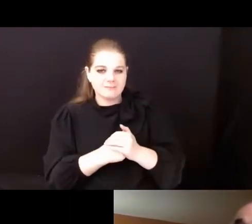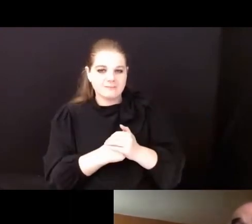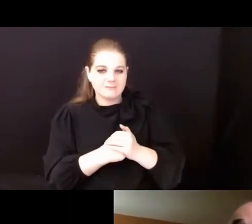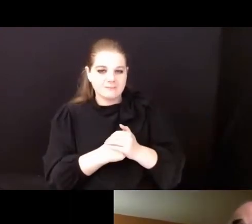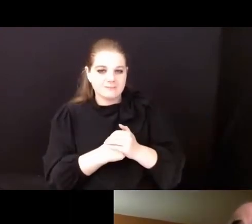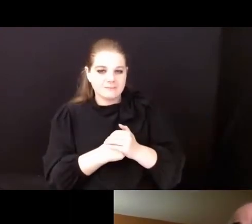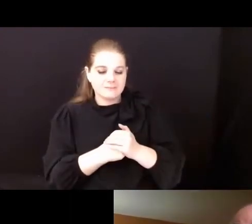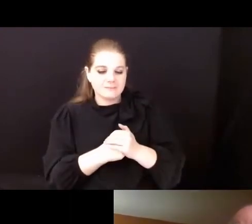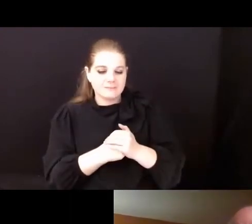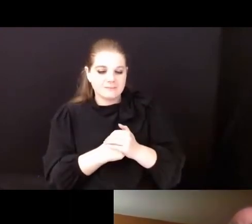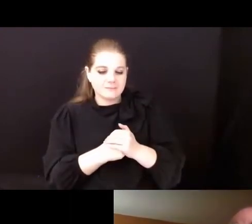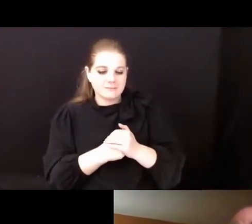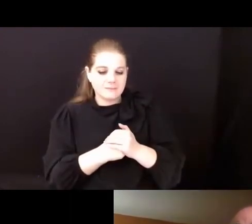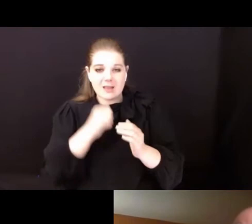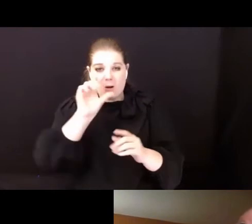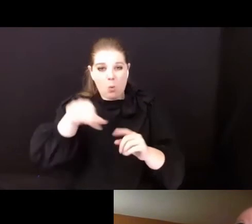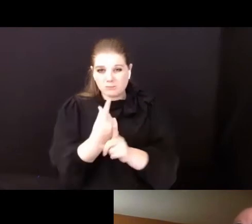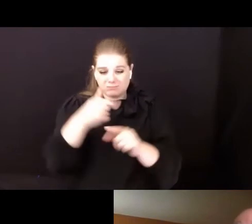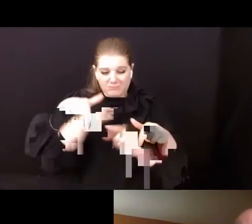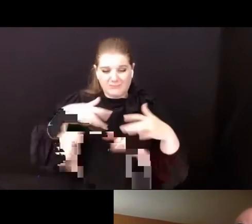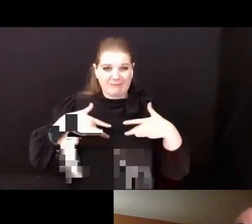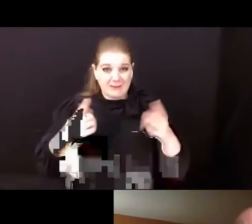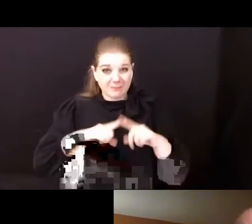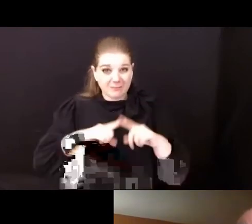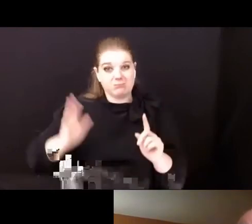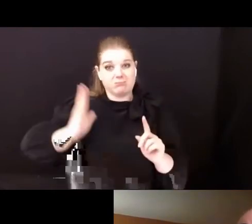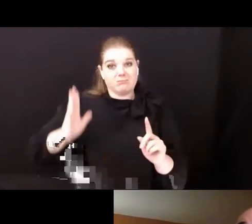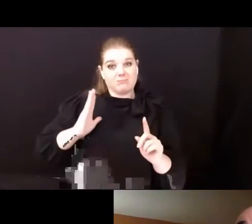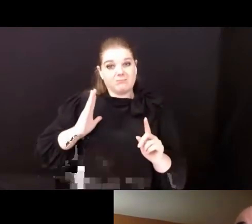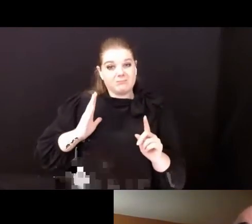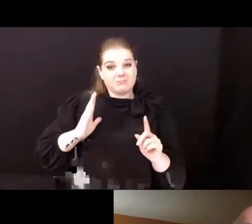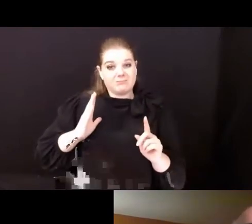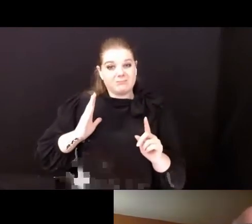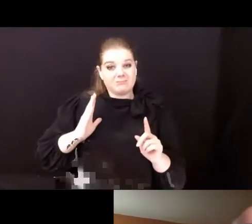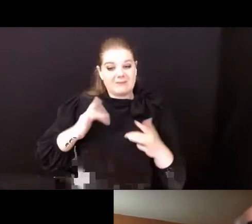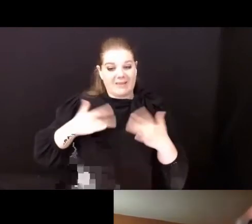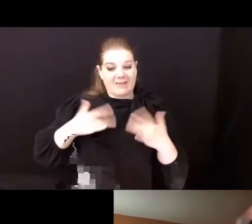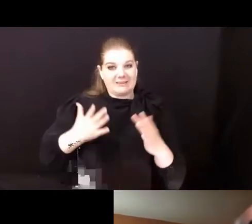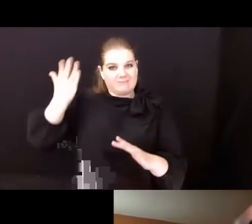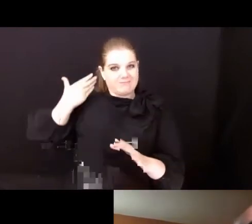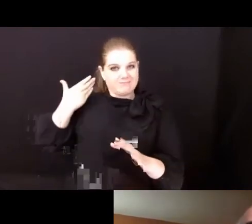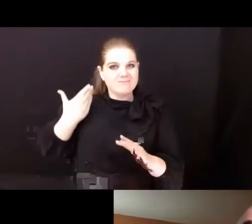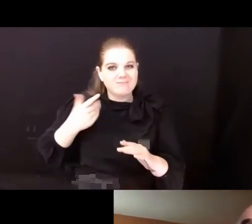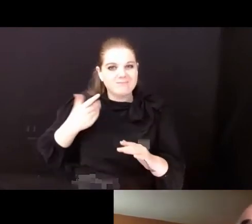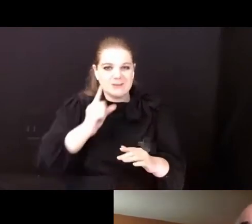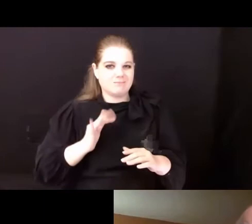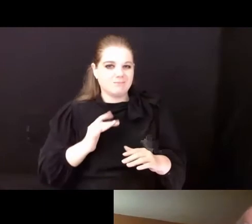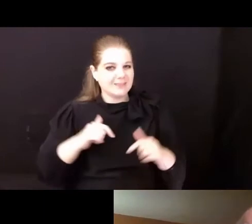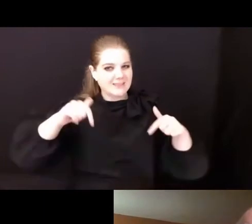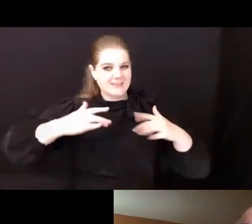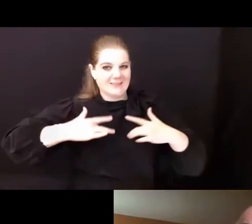And we'll get into this more, but what this event has become is